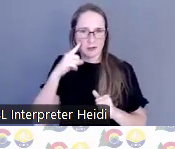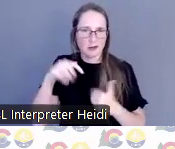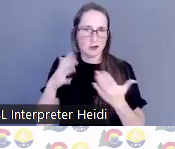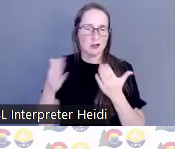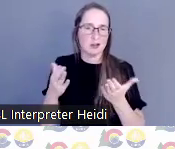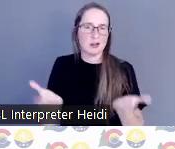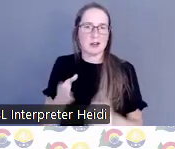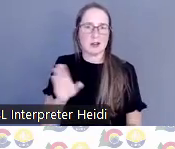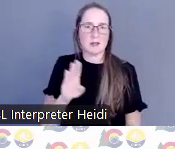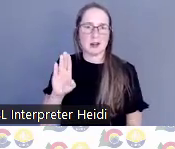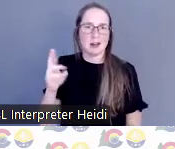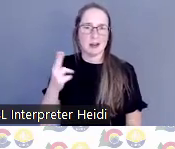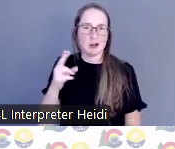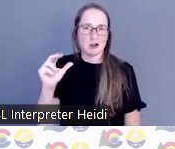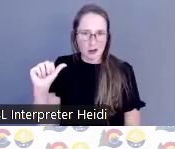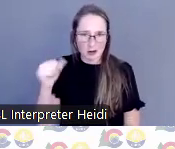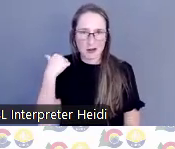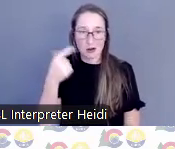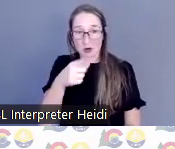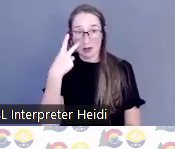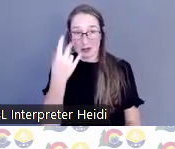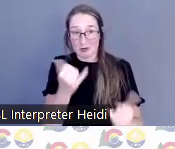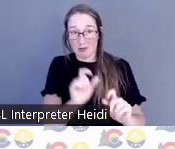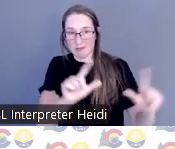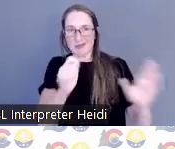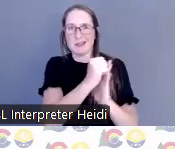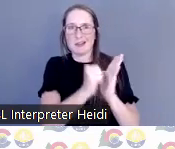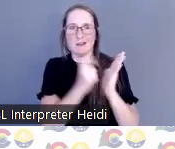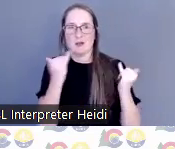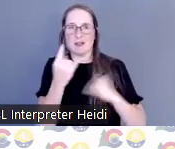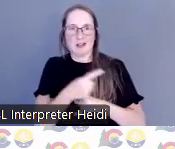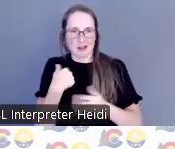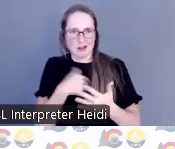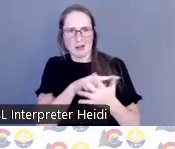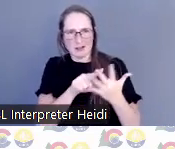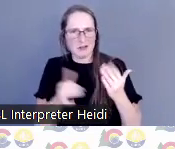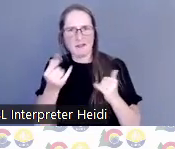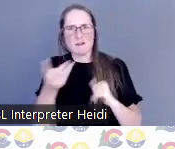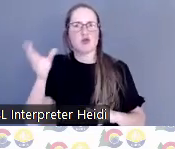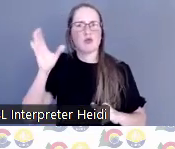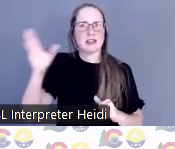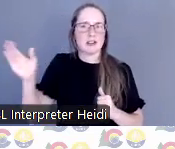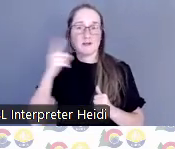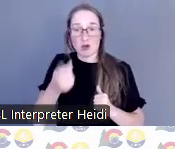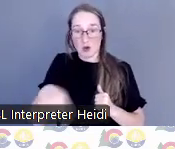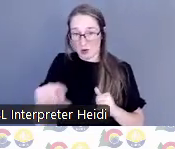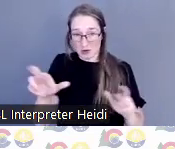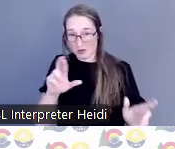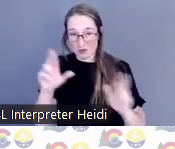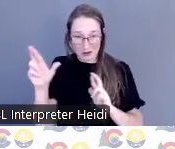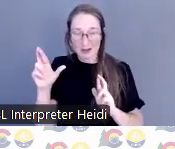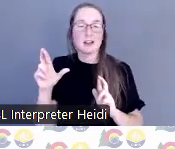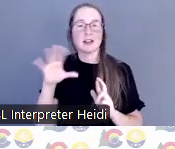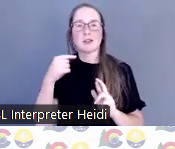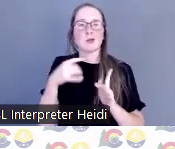at the BHA. What you see right now is our agenda for the day. We've got a couple presentations for you today.